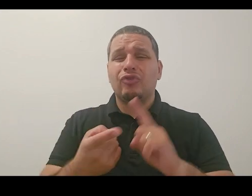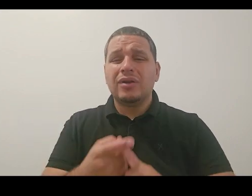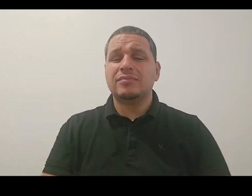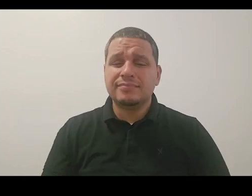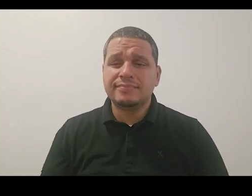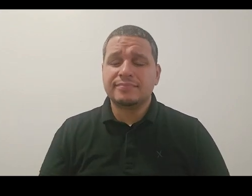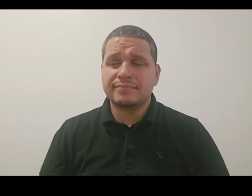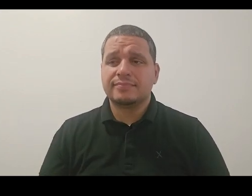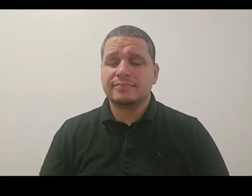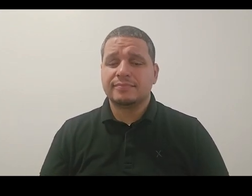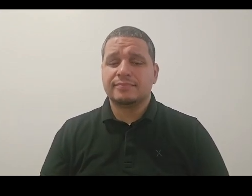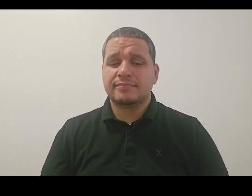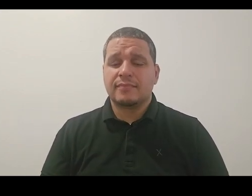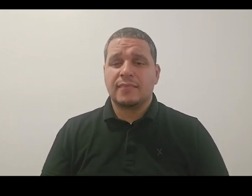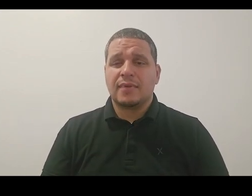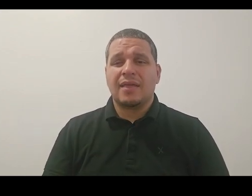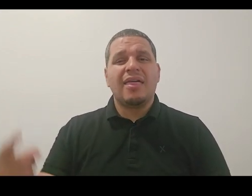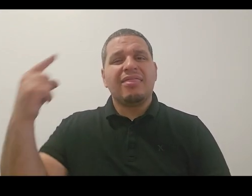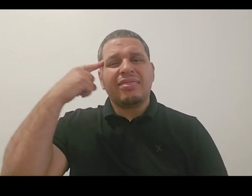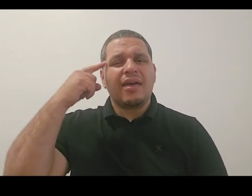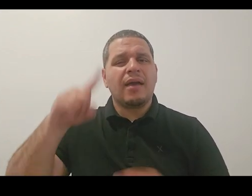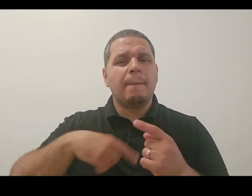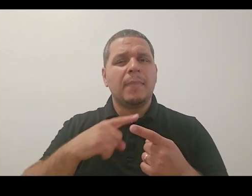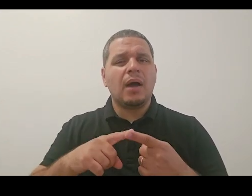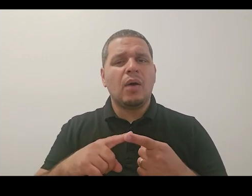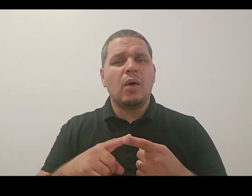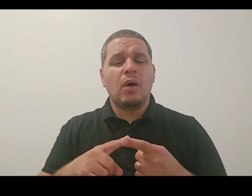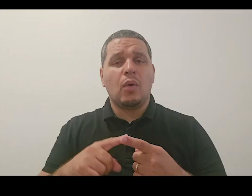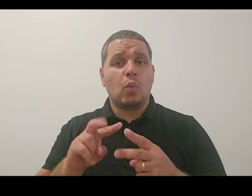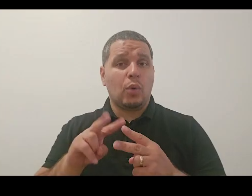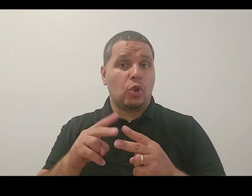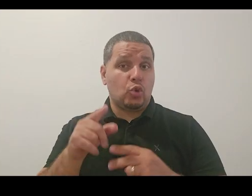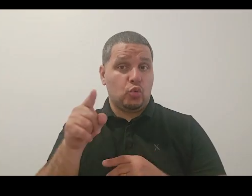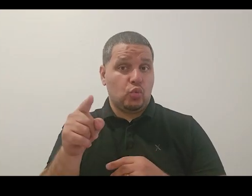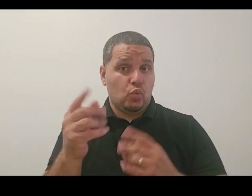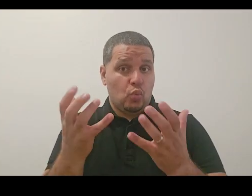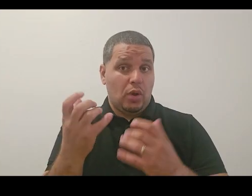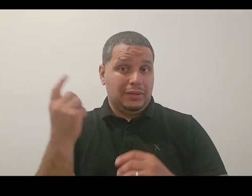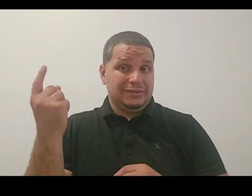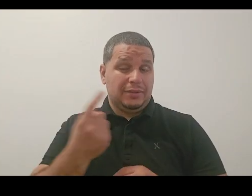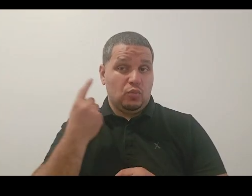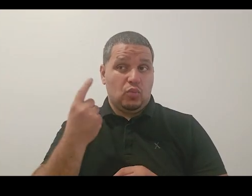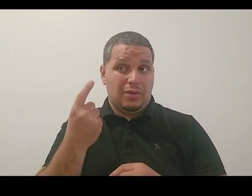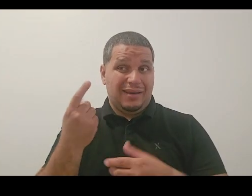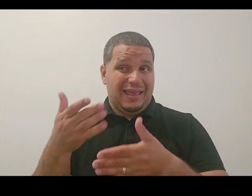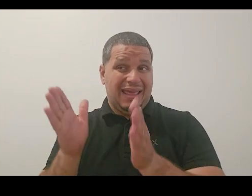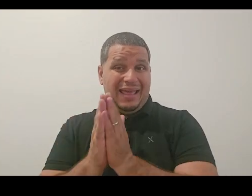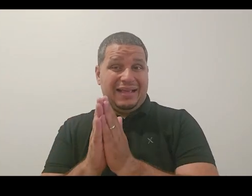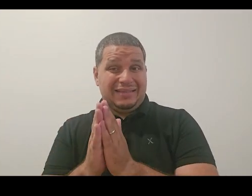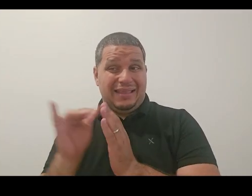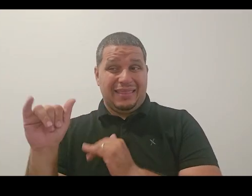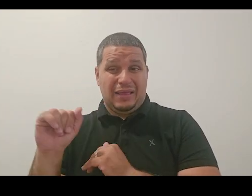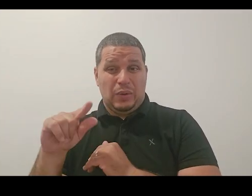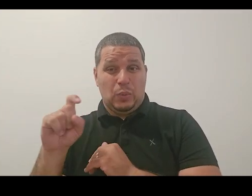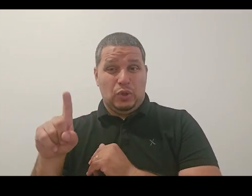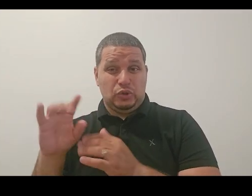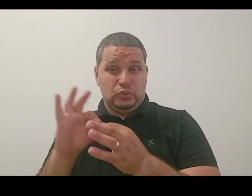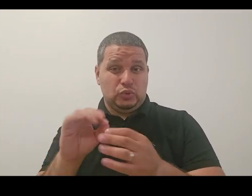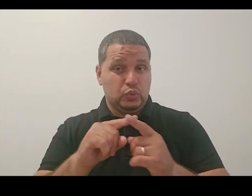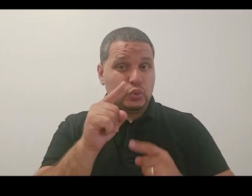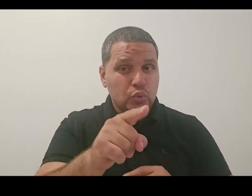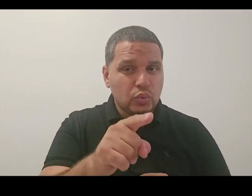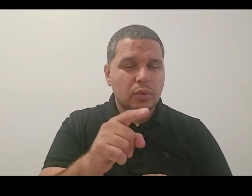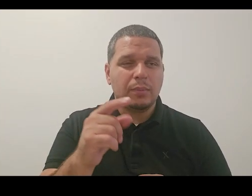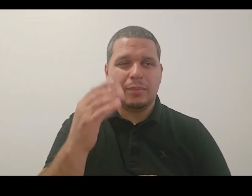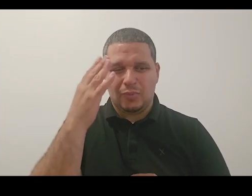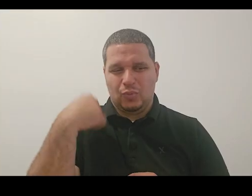But Google is your friend, I would say, first off, and think about whether you want somebody asking